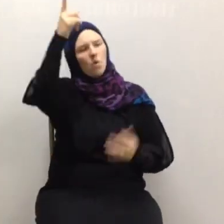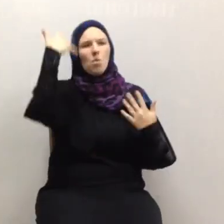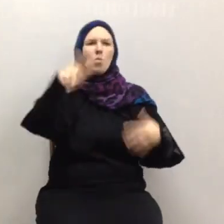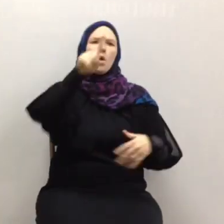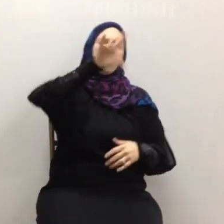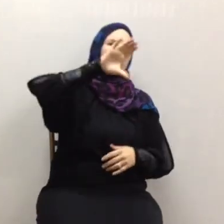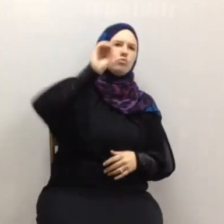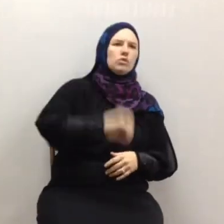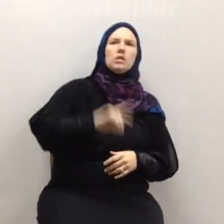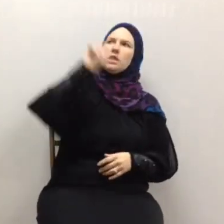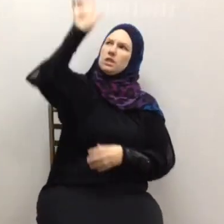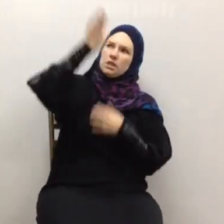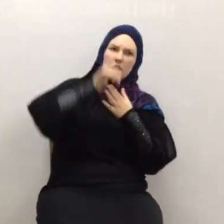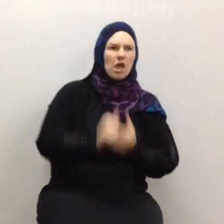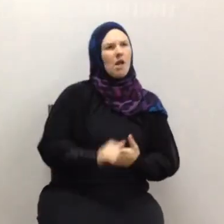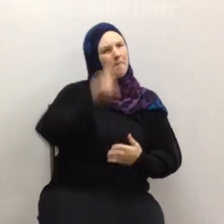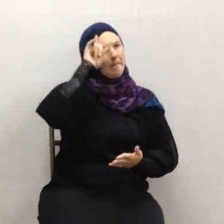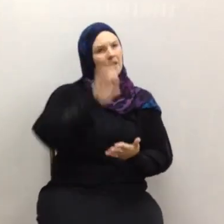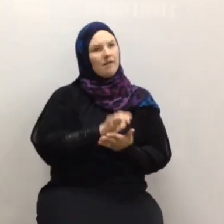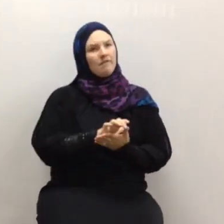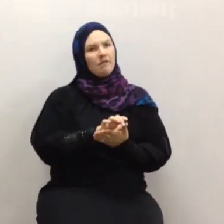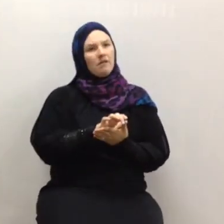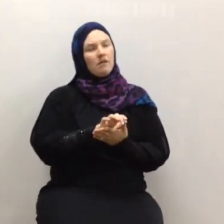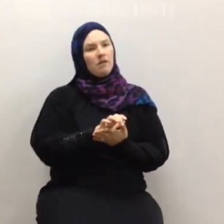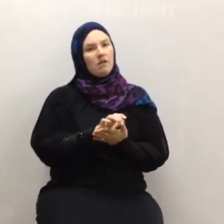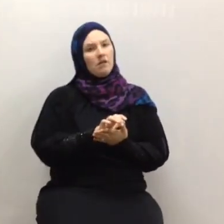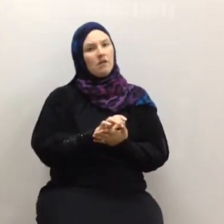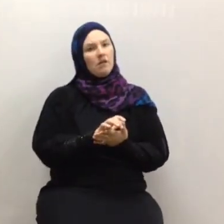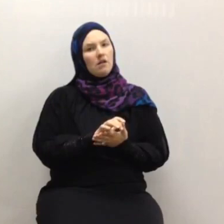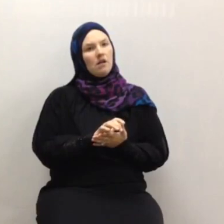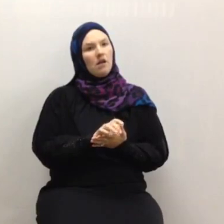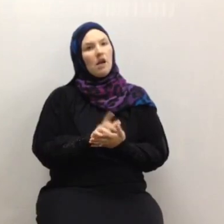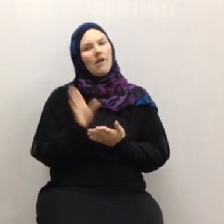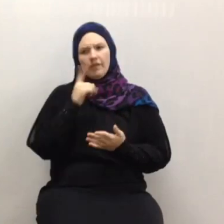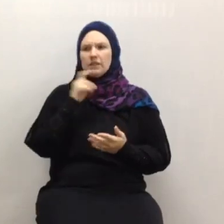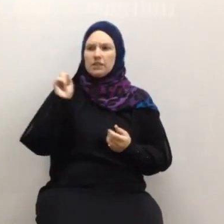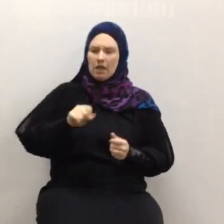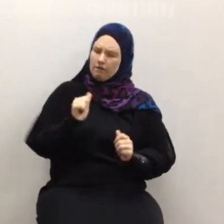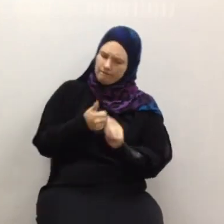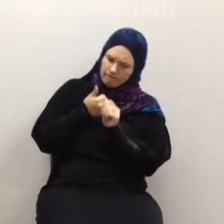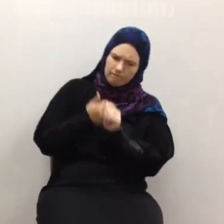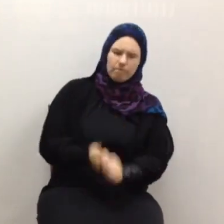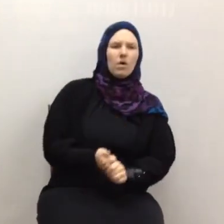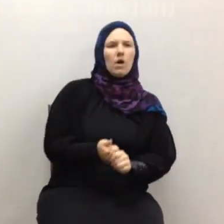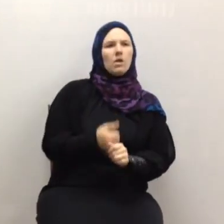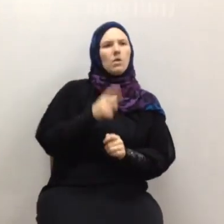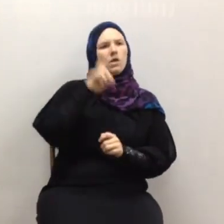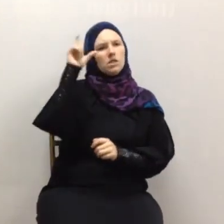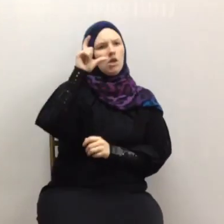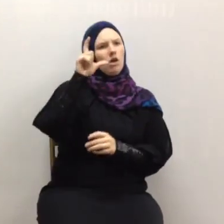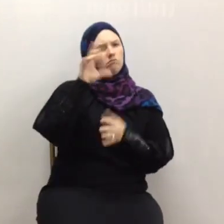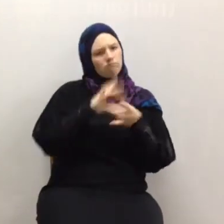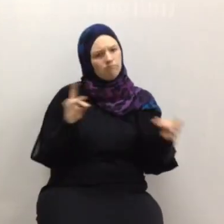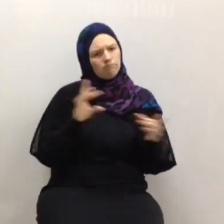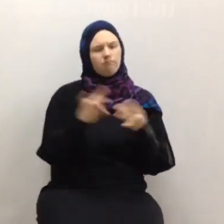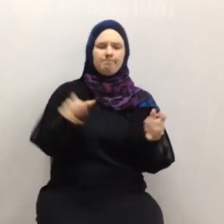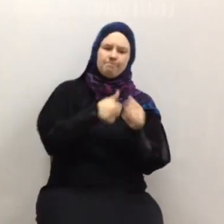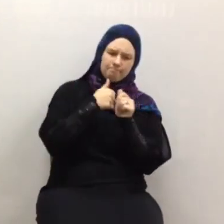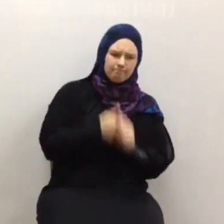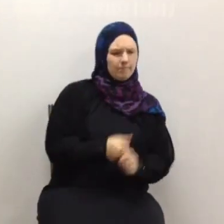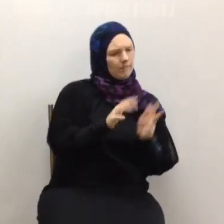And those are the people who claim to live by the moralities, the spiritualities they learn from their